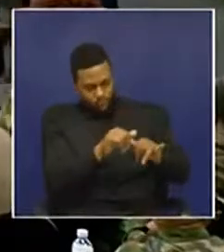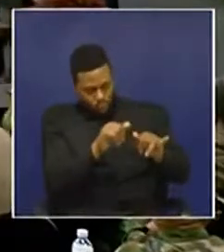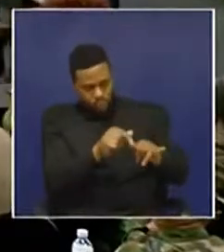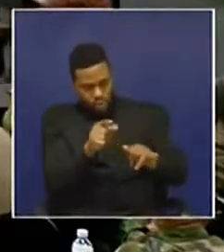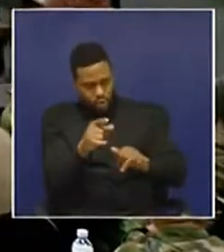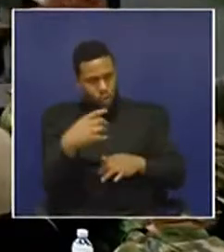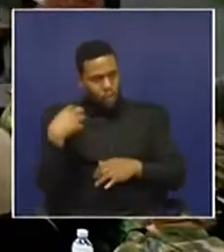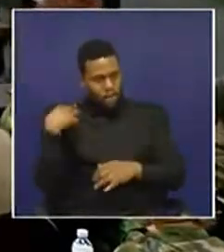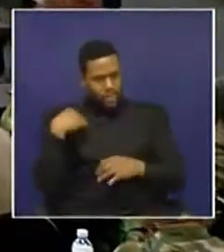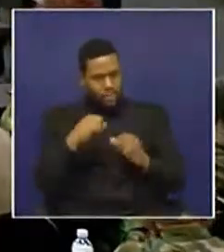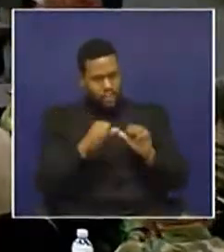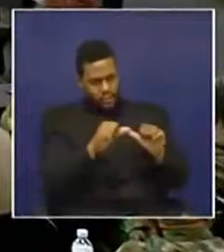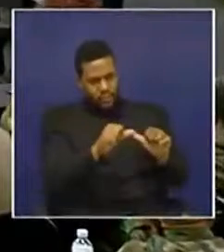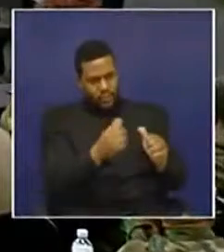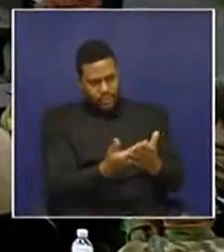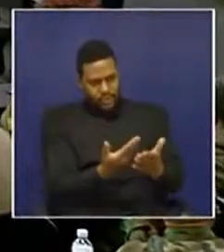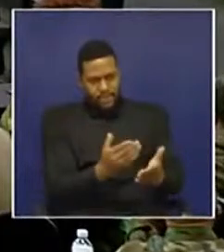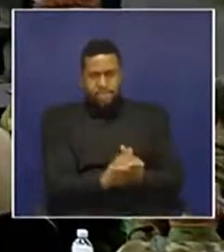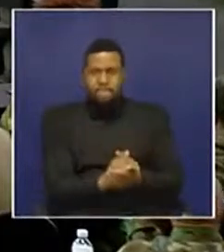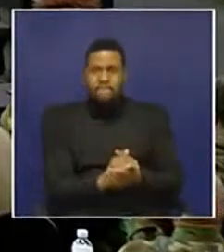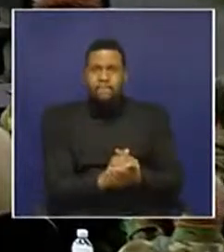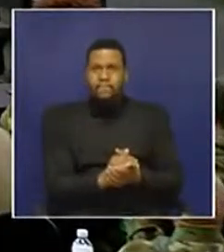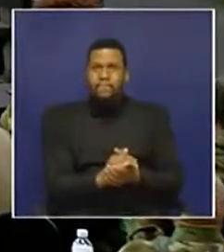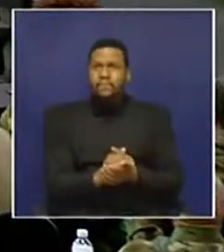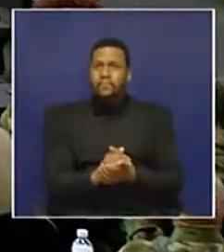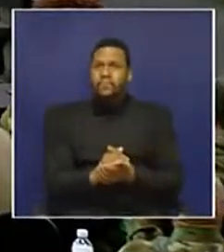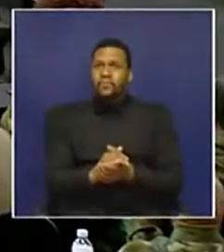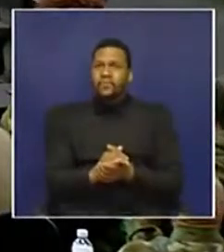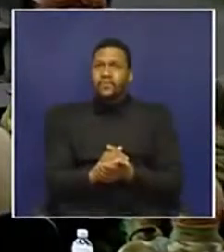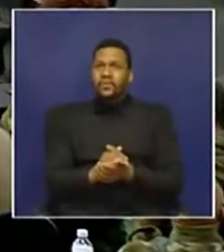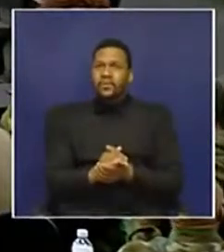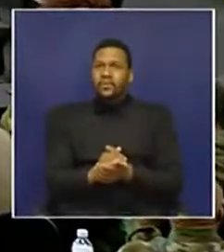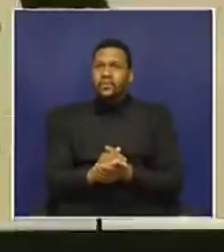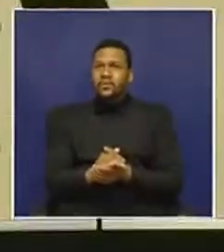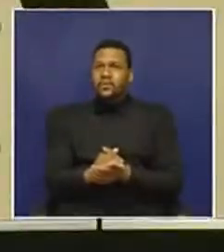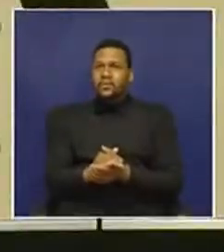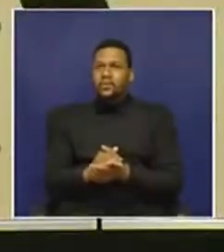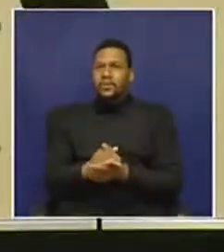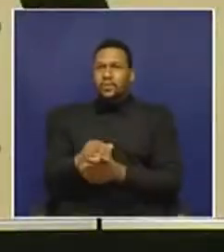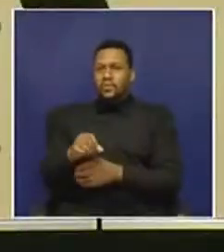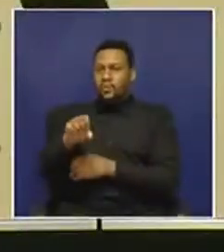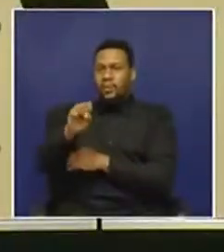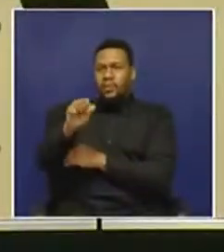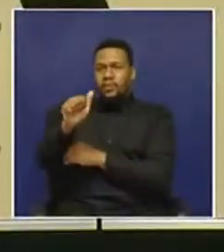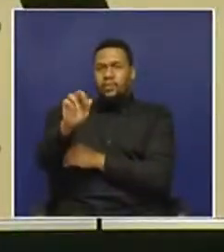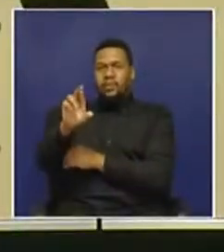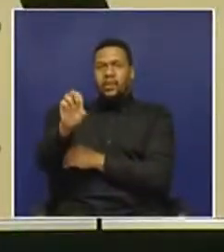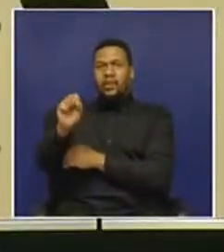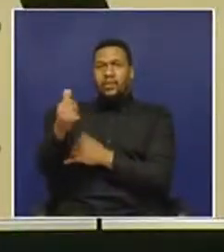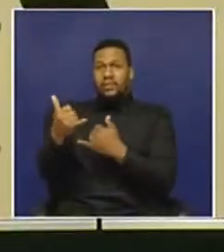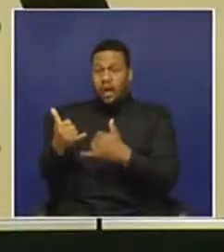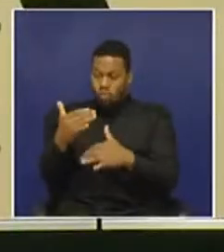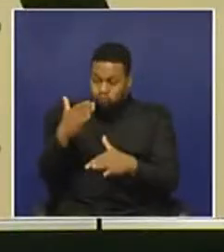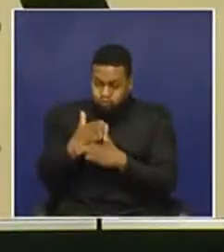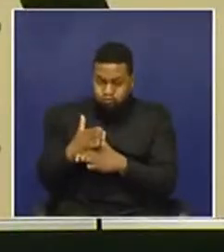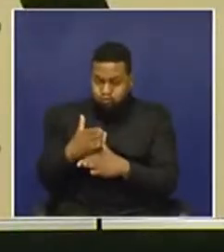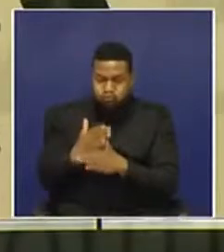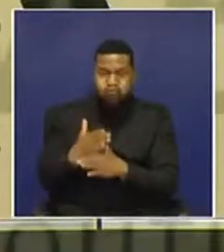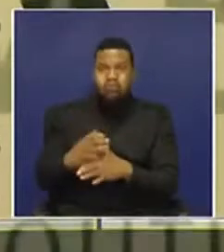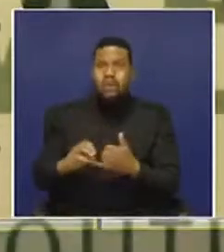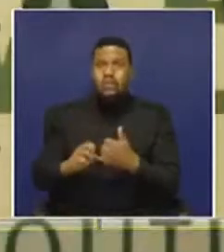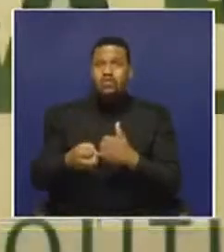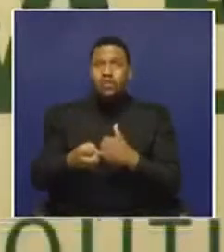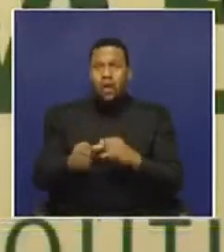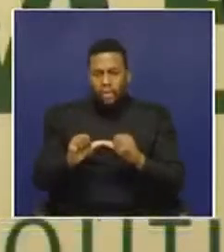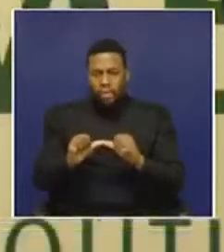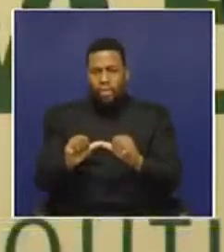Honourable Mawuja. Minister, you can proceed. SARS has already intensified its efforts. It will also continue its joint